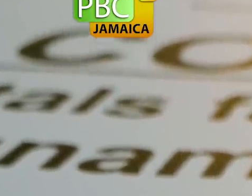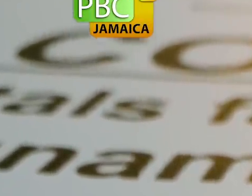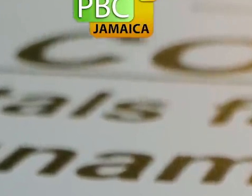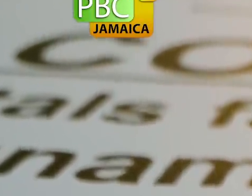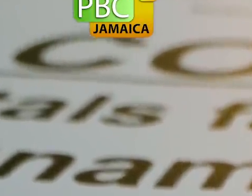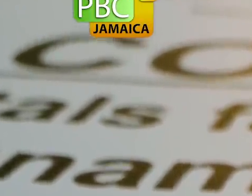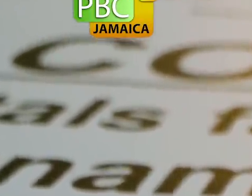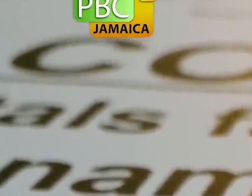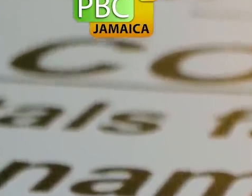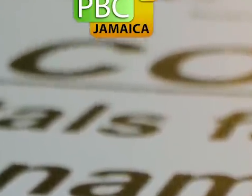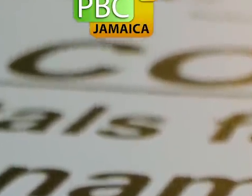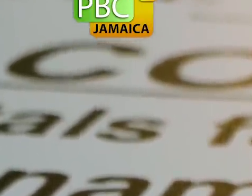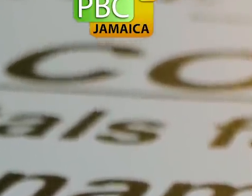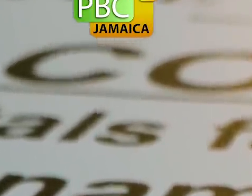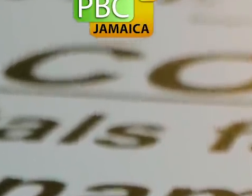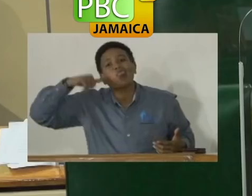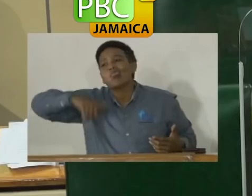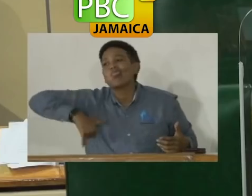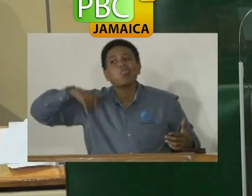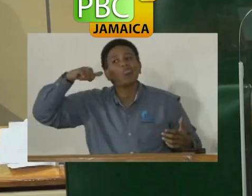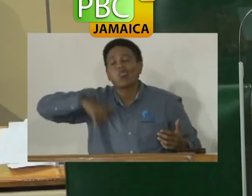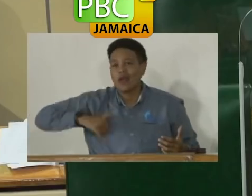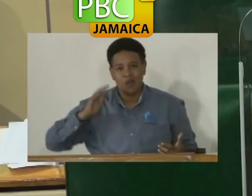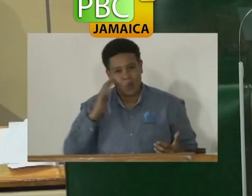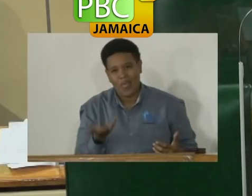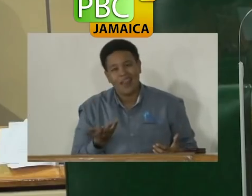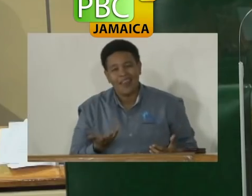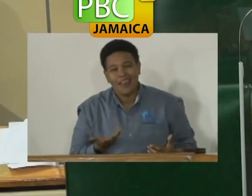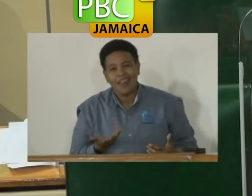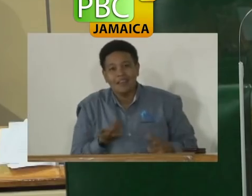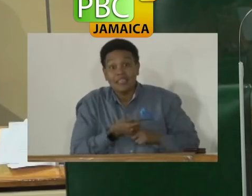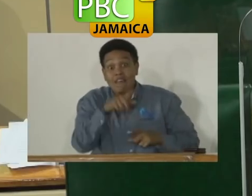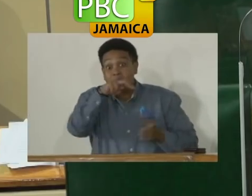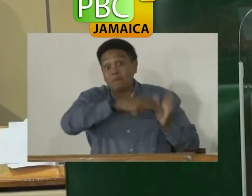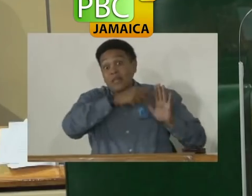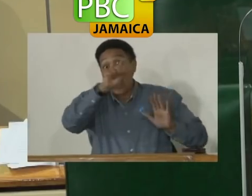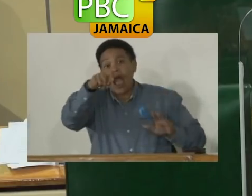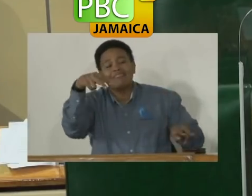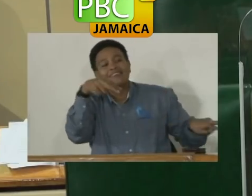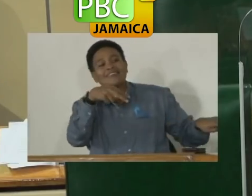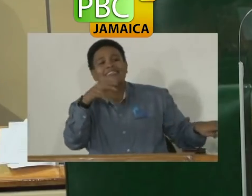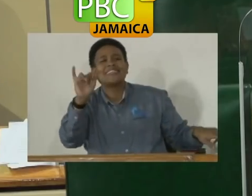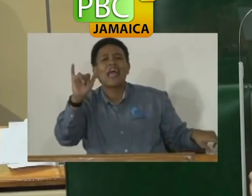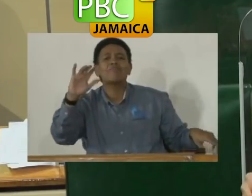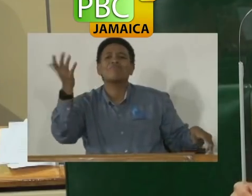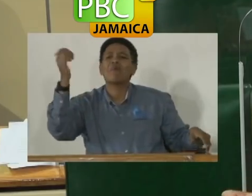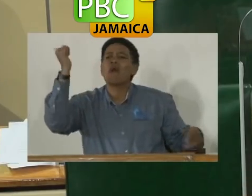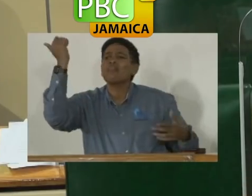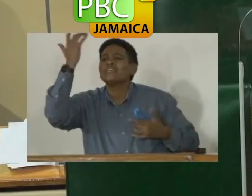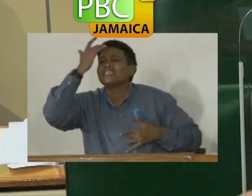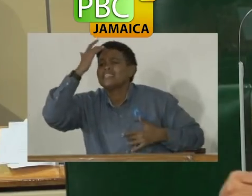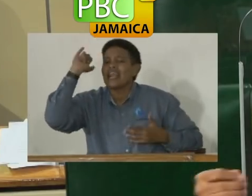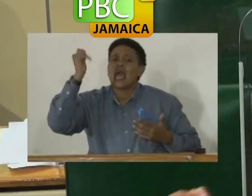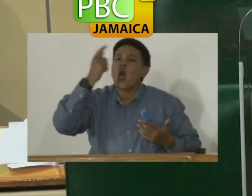in the island's positivity rate. And we will have to treat it like we treat any other